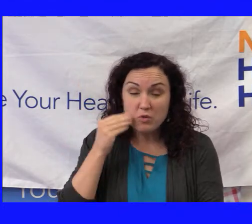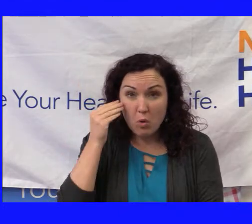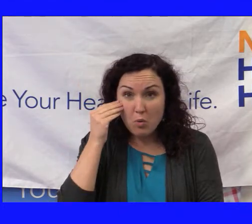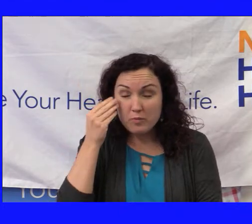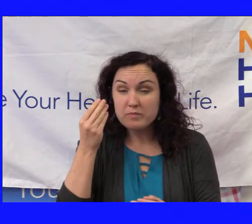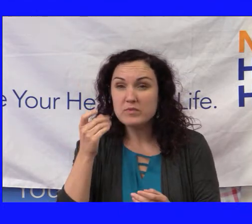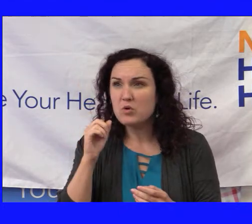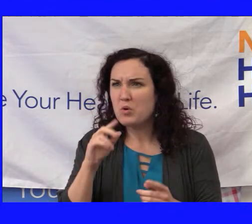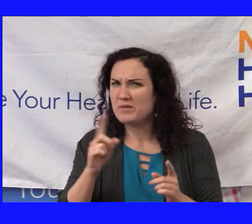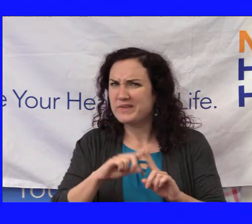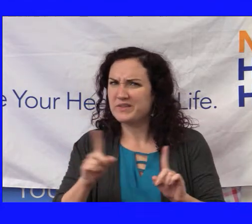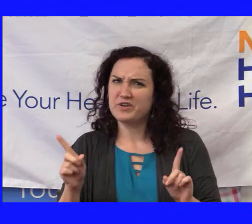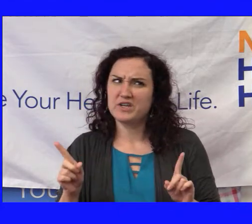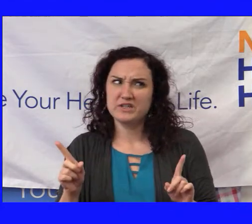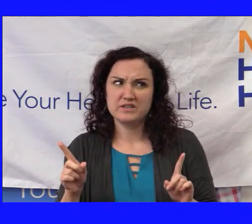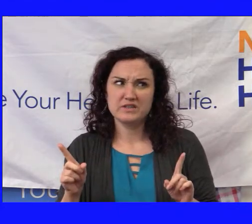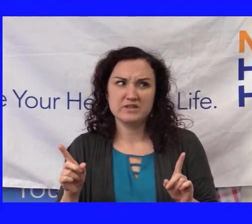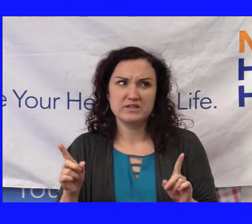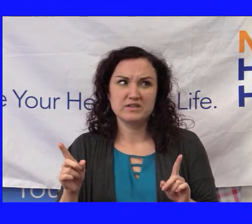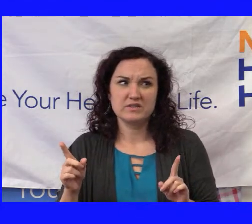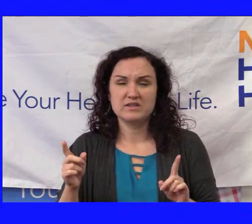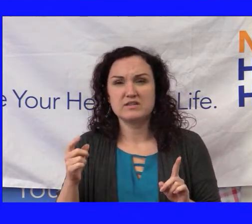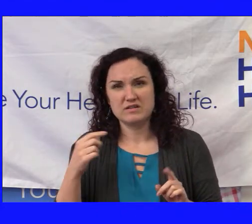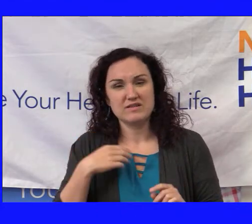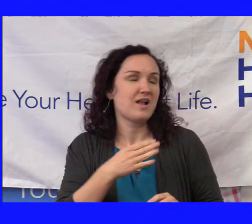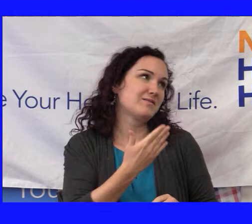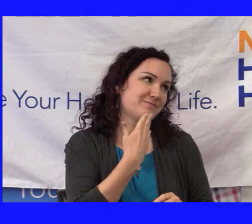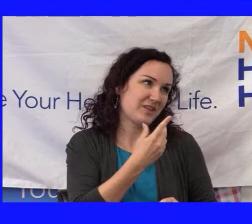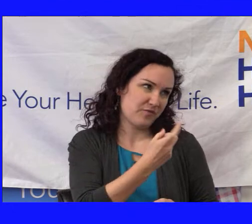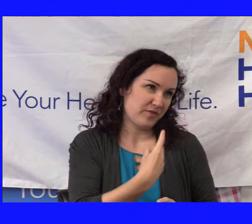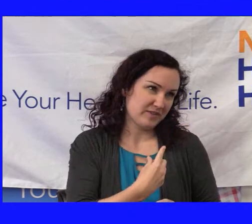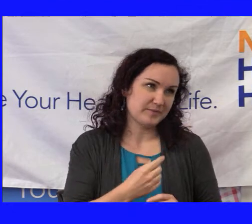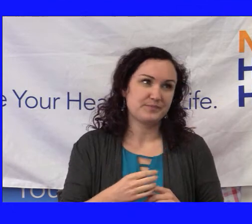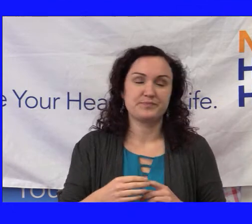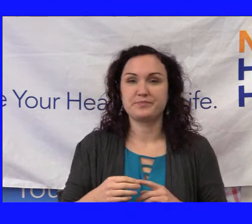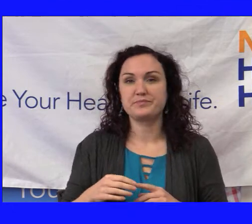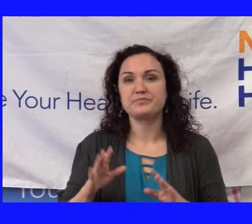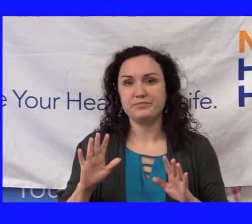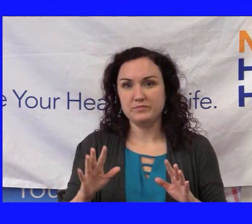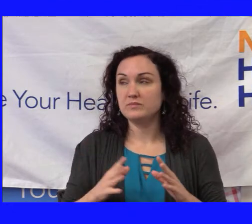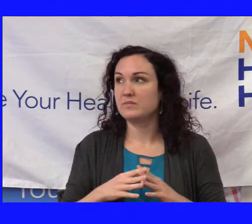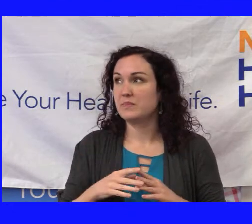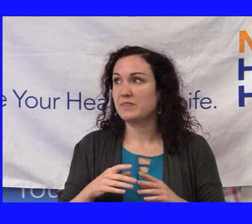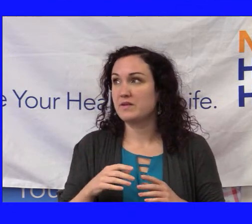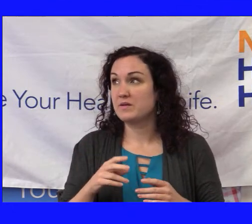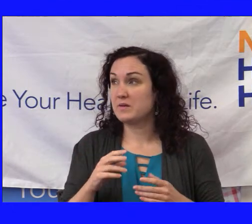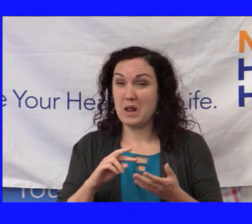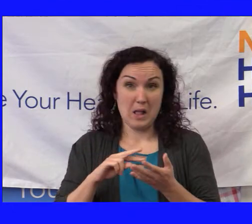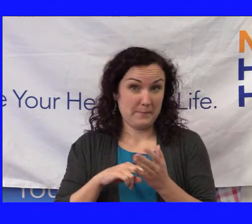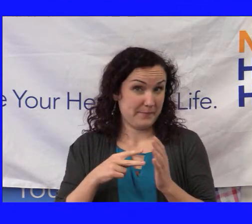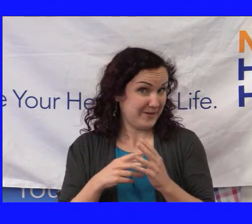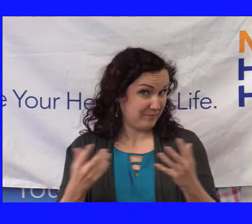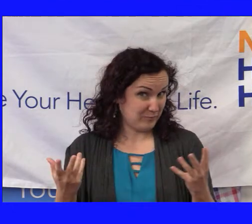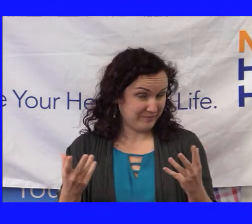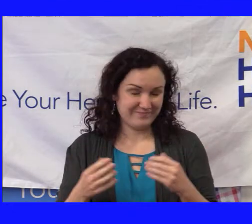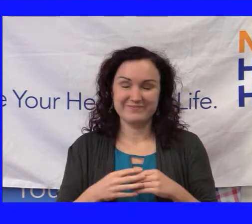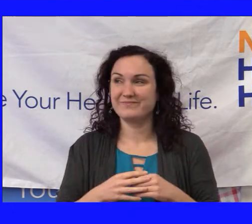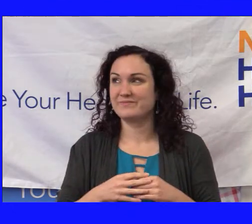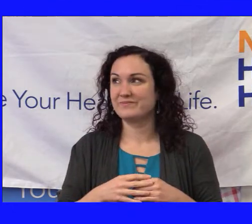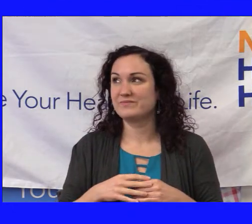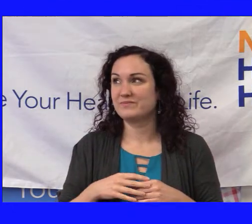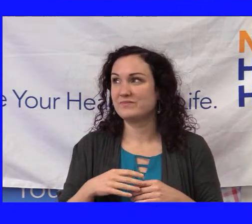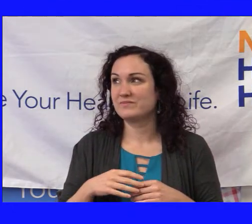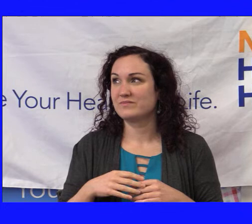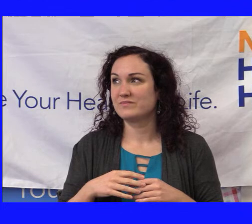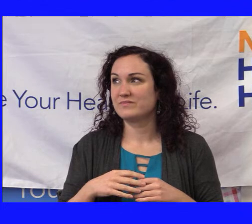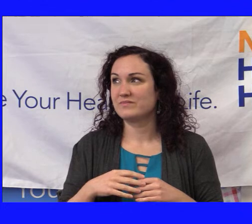or something different? Thank you for asking, Sally. Well, what I was really talking about, though it's difficult to